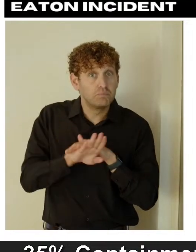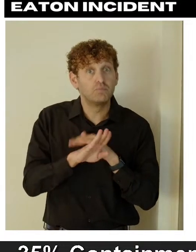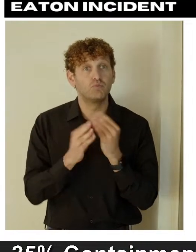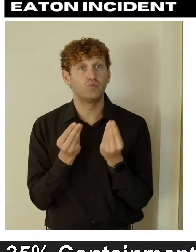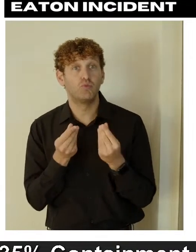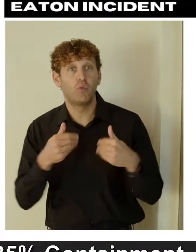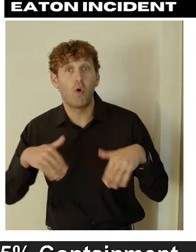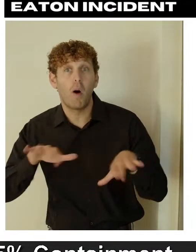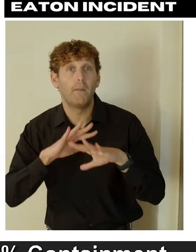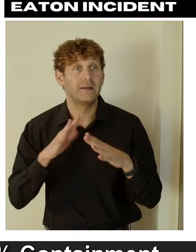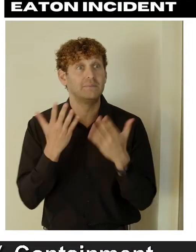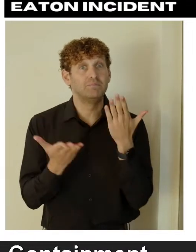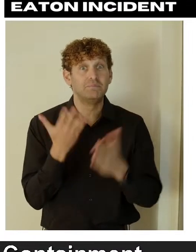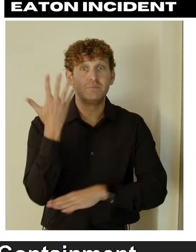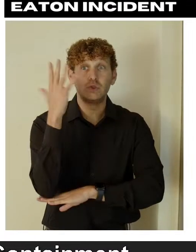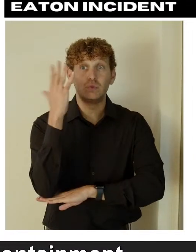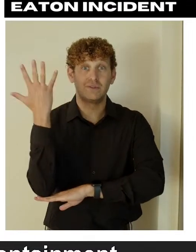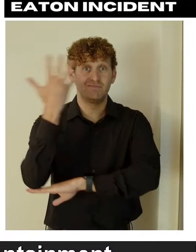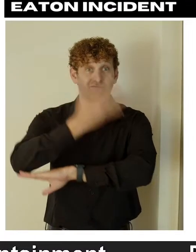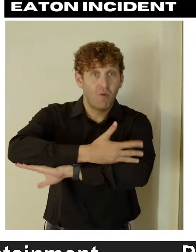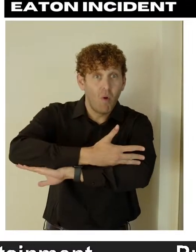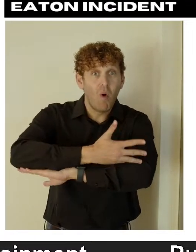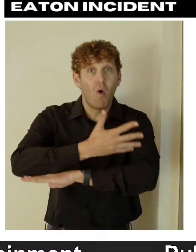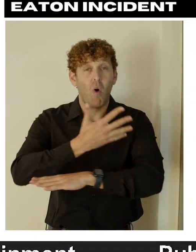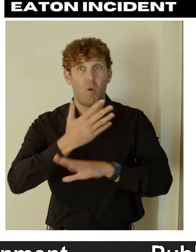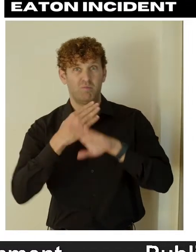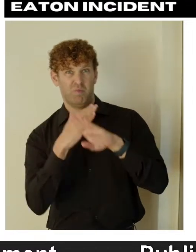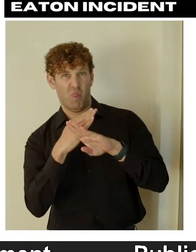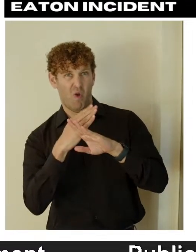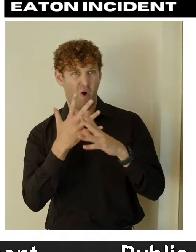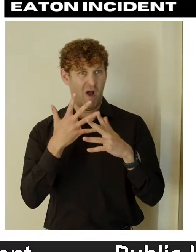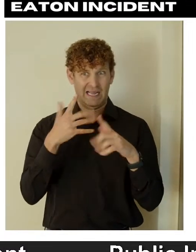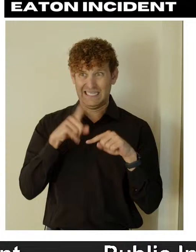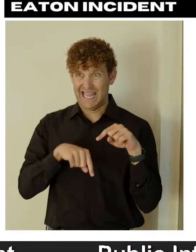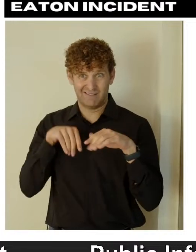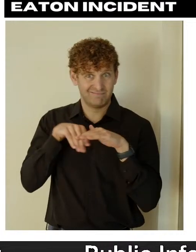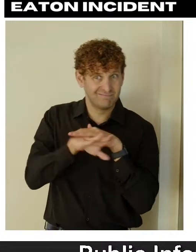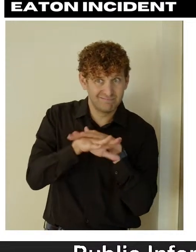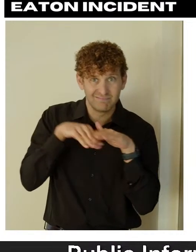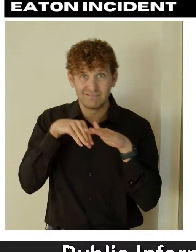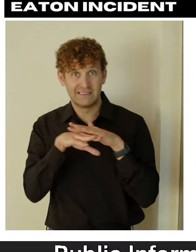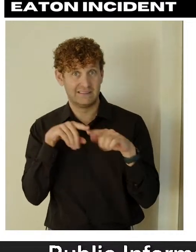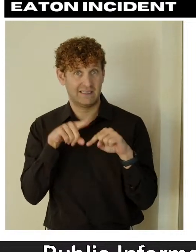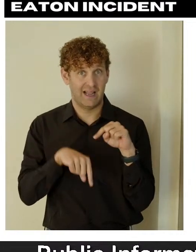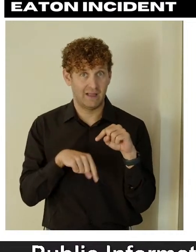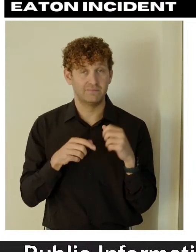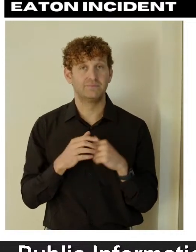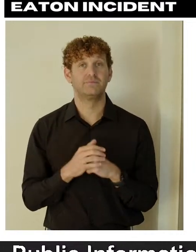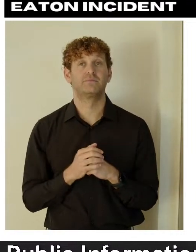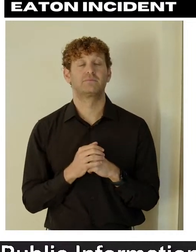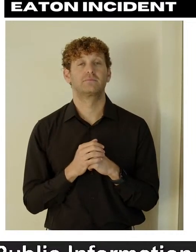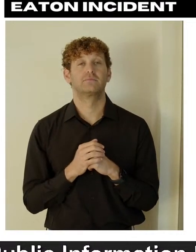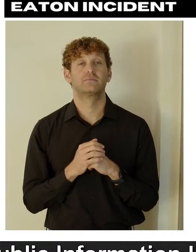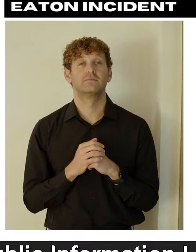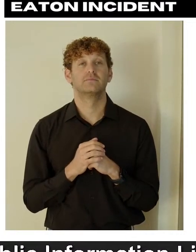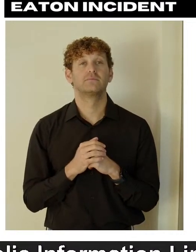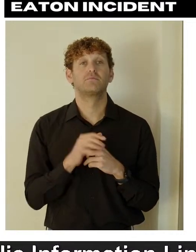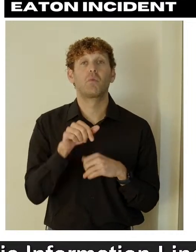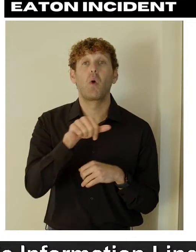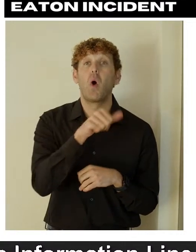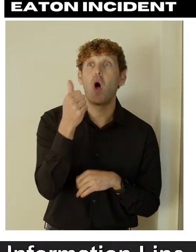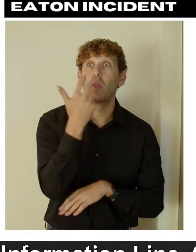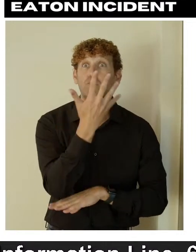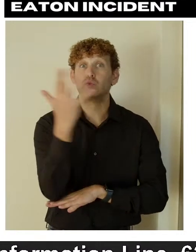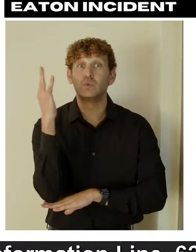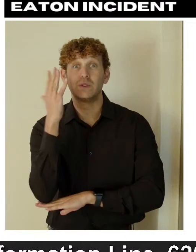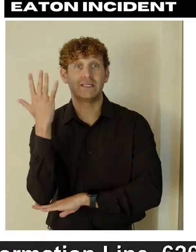down lines, things of that nature, so you can't get in and out from your property. Hazard trees, so trees that were impacted by the